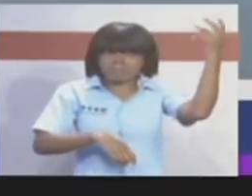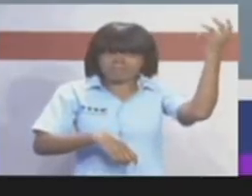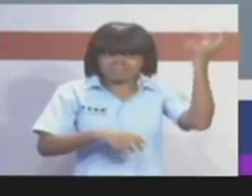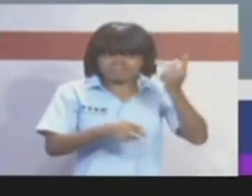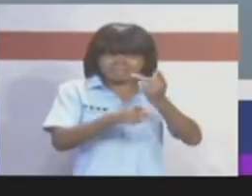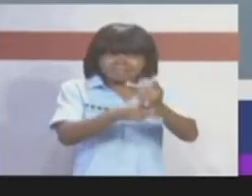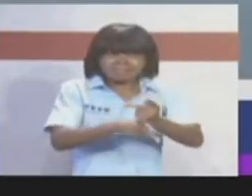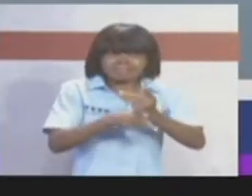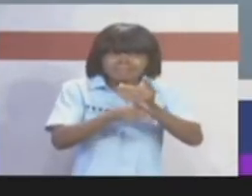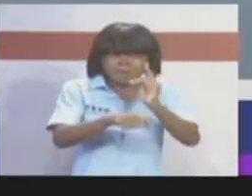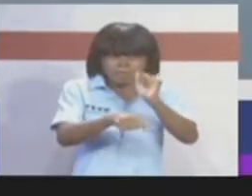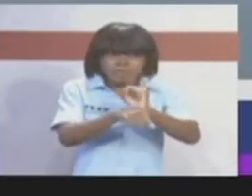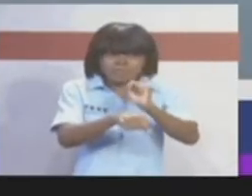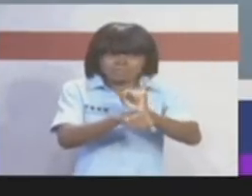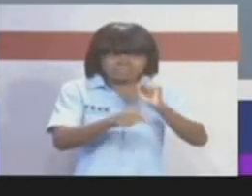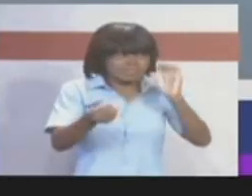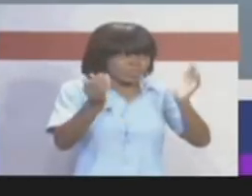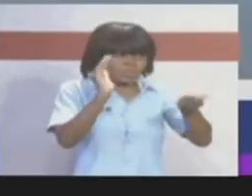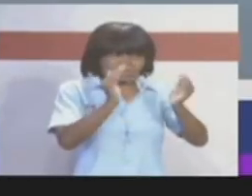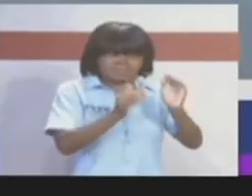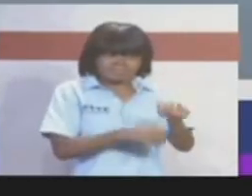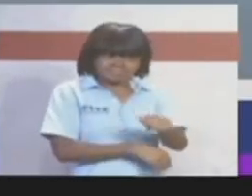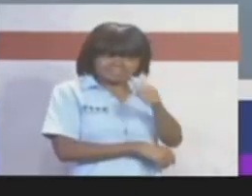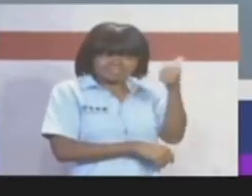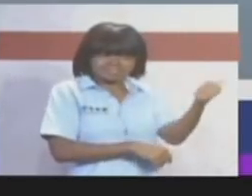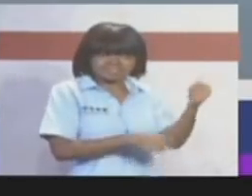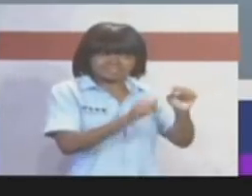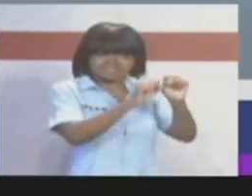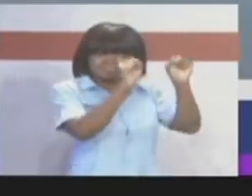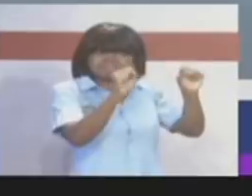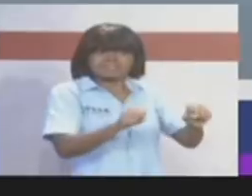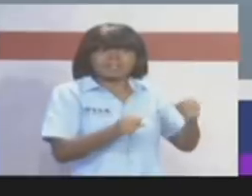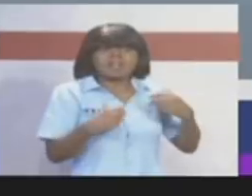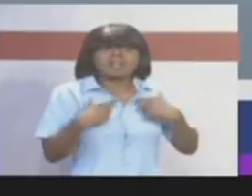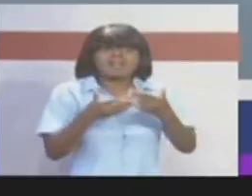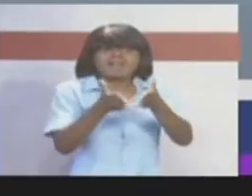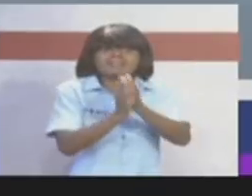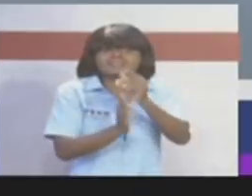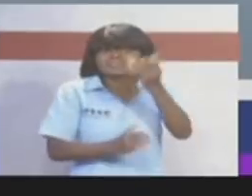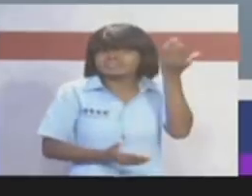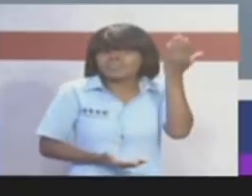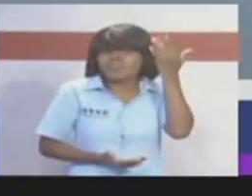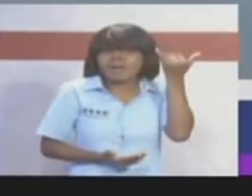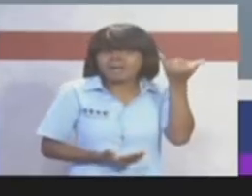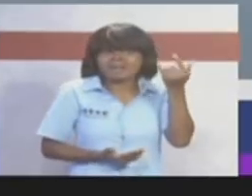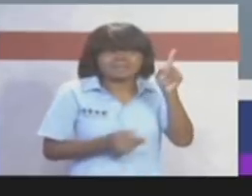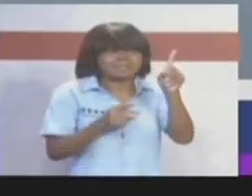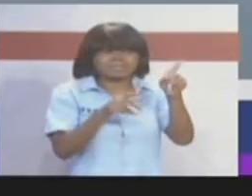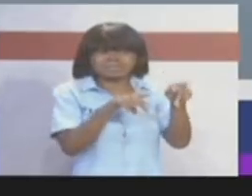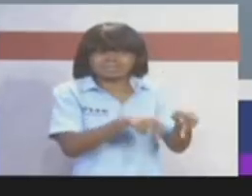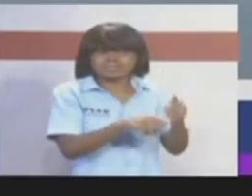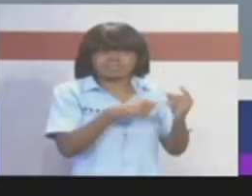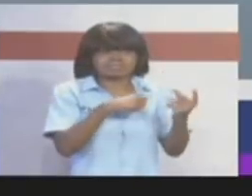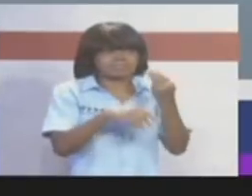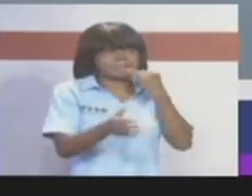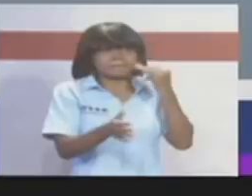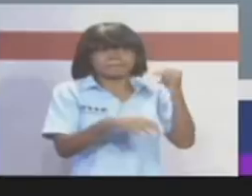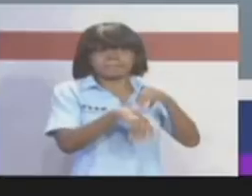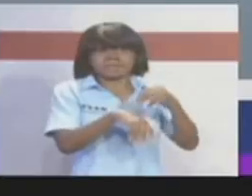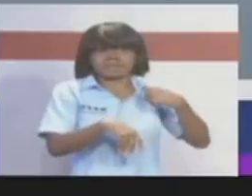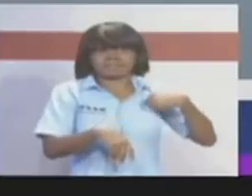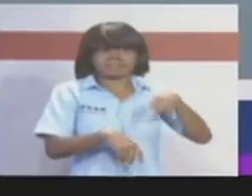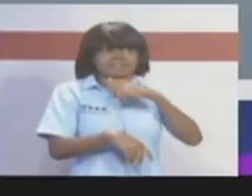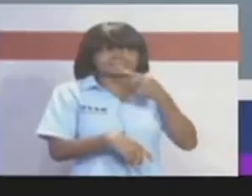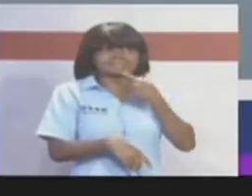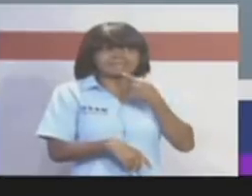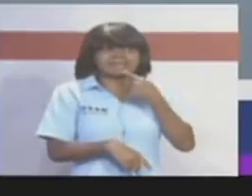asking that question against the backdrop of a member from the public would have messaged us and said that she's hearing about a situation at the Eric Williams Medical